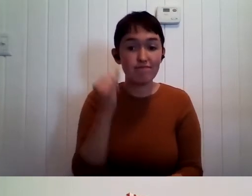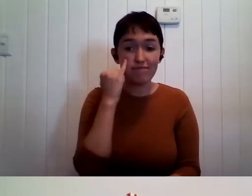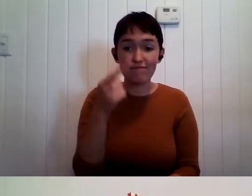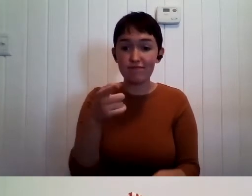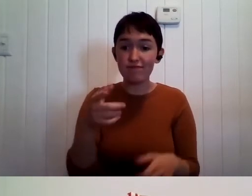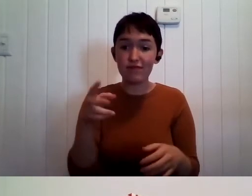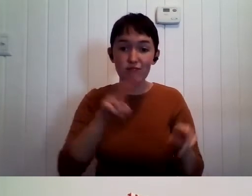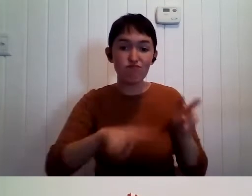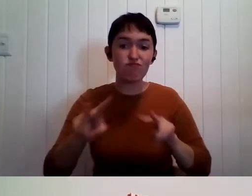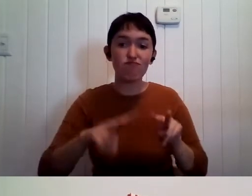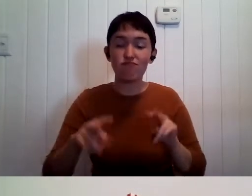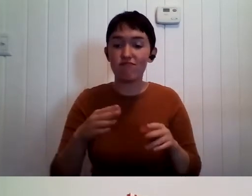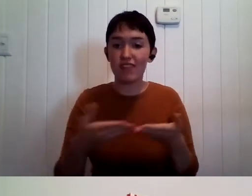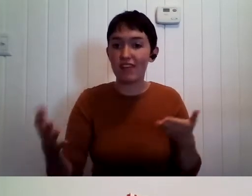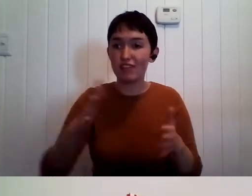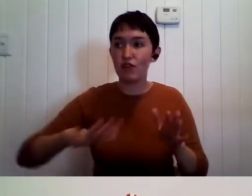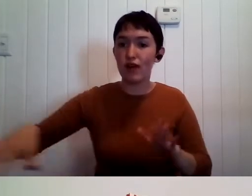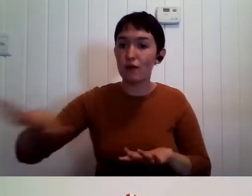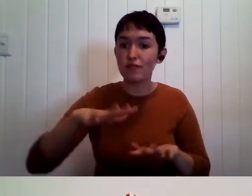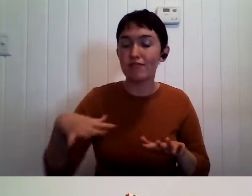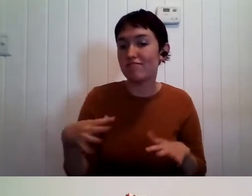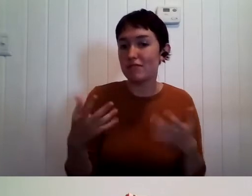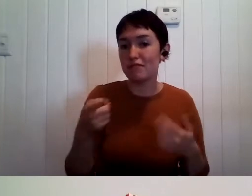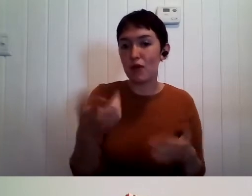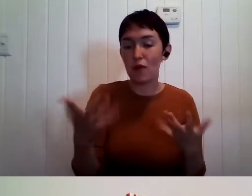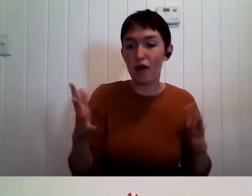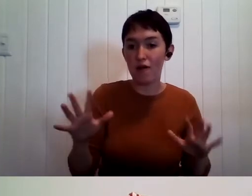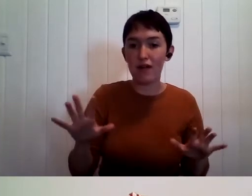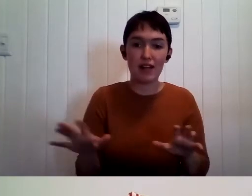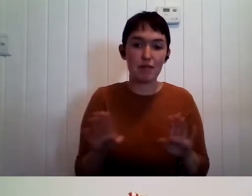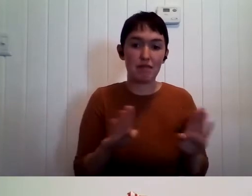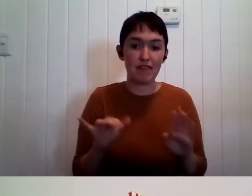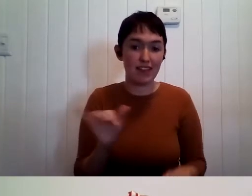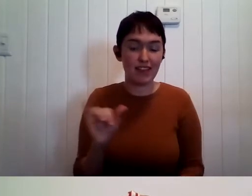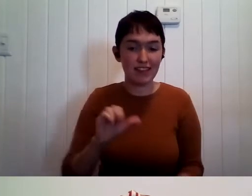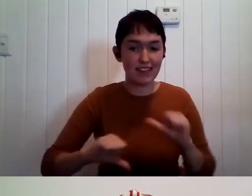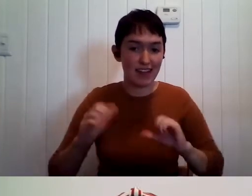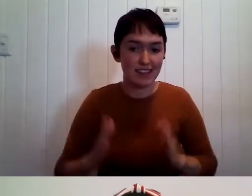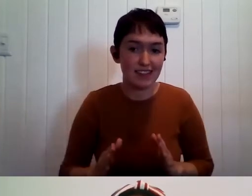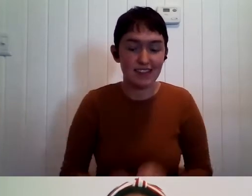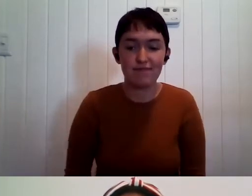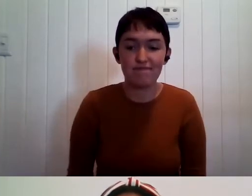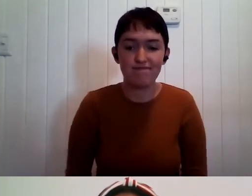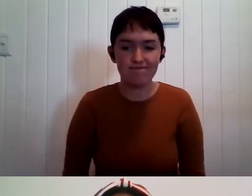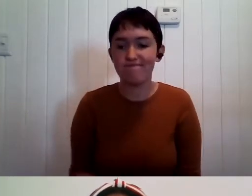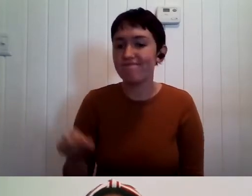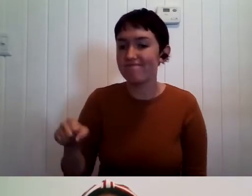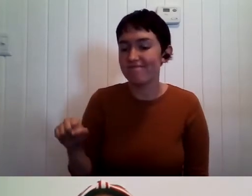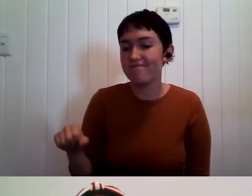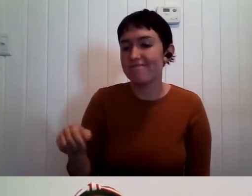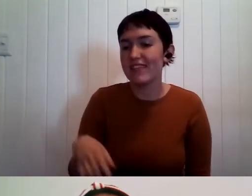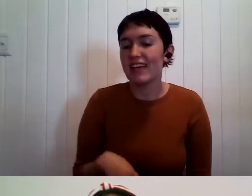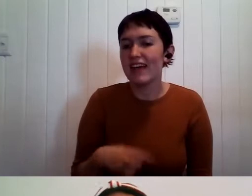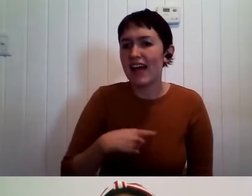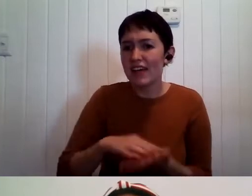like a scientist. Mm-hmm. And I've learned a big part of science is that it is people